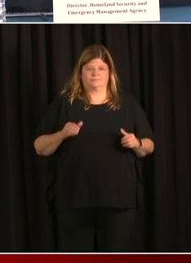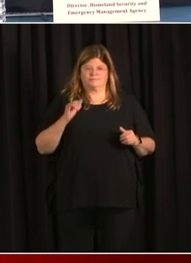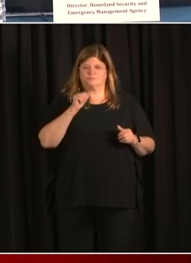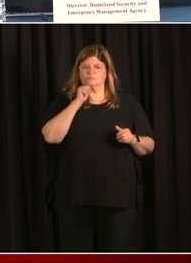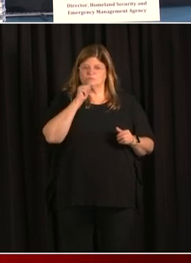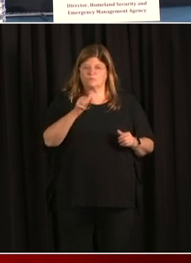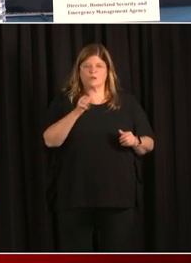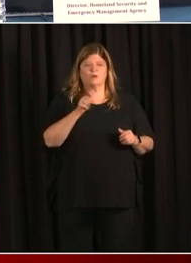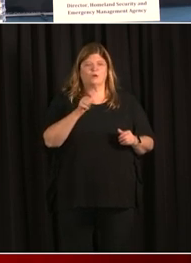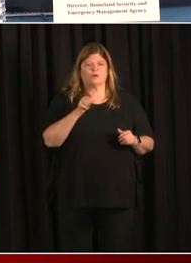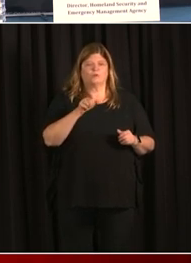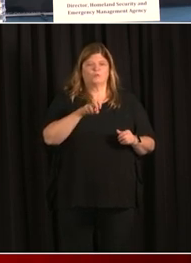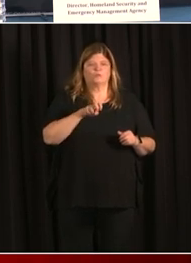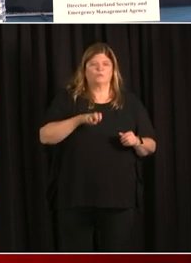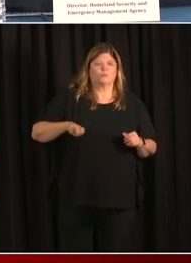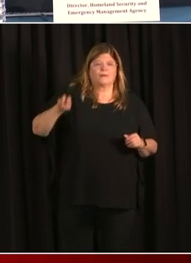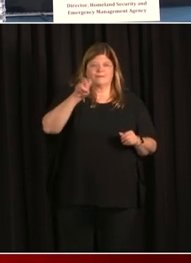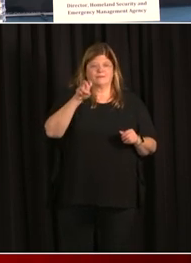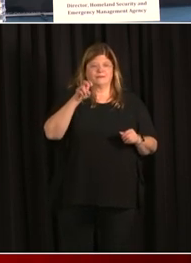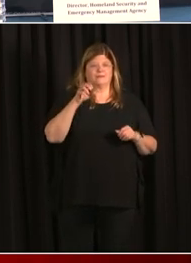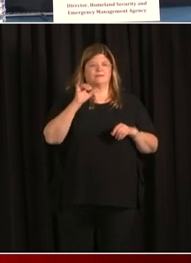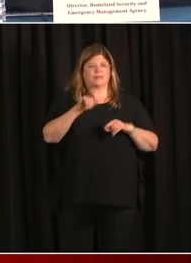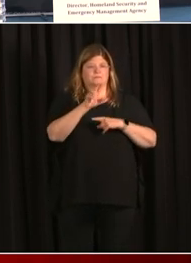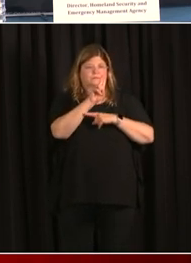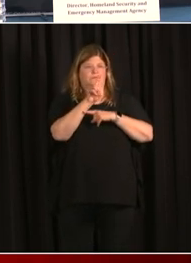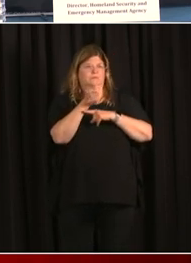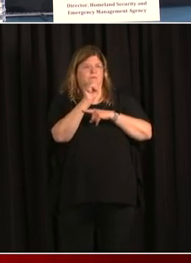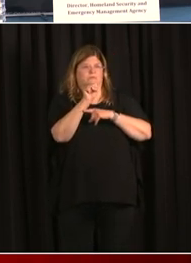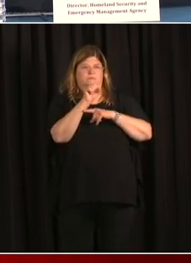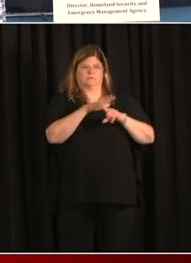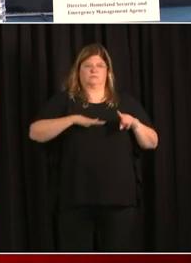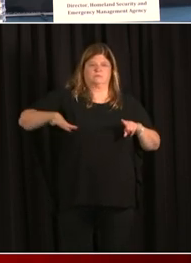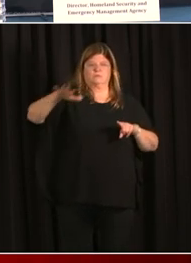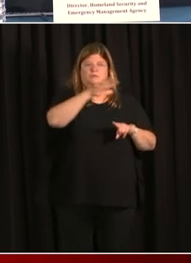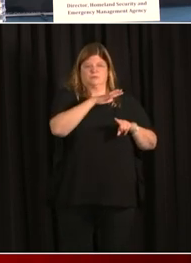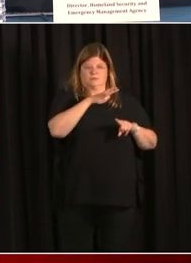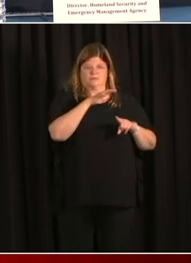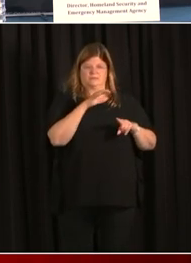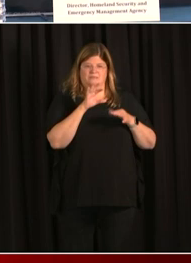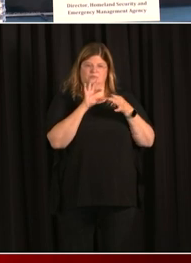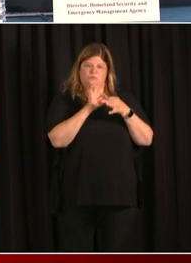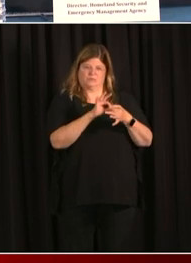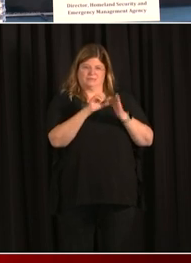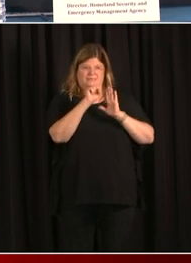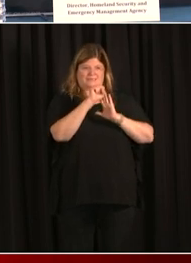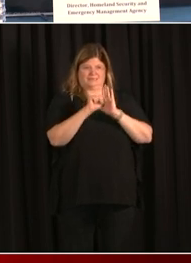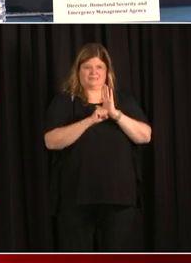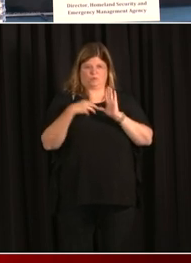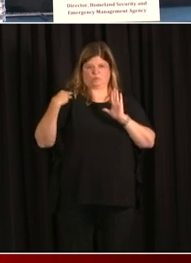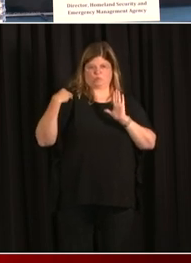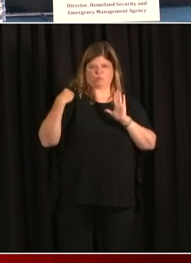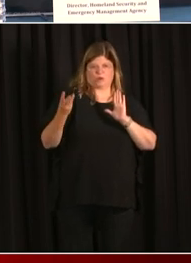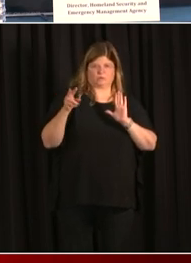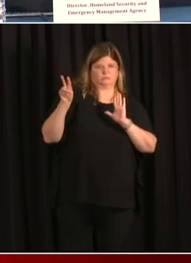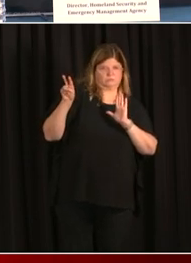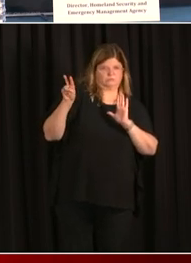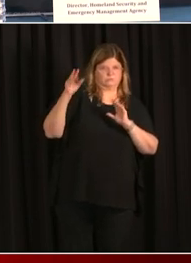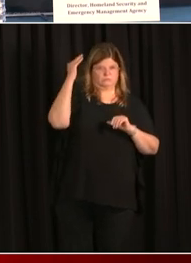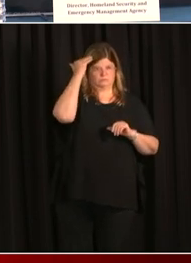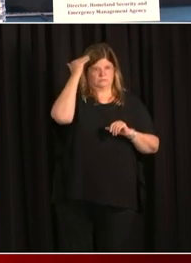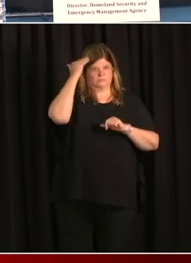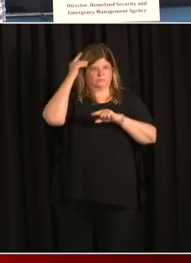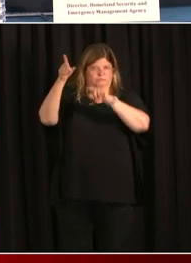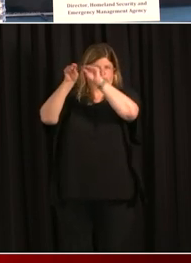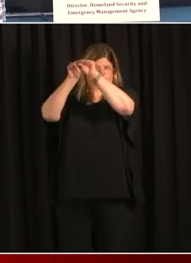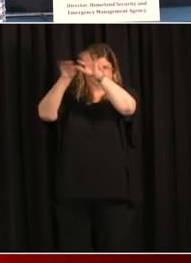non-travel related case showed up in the United States on January 21st in the state of Washington, we knew that eventually that would come